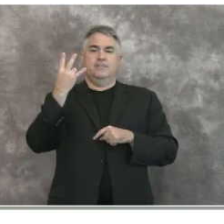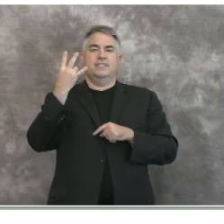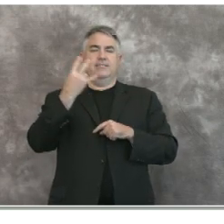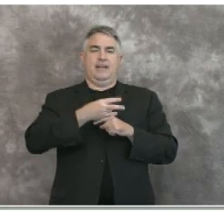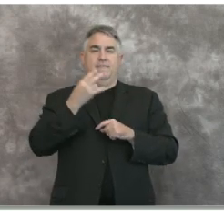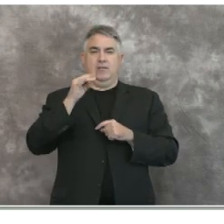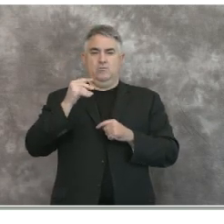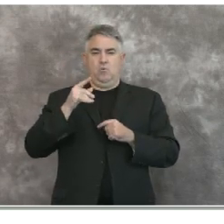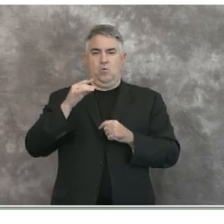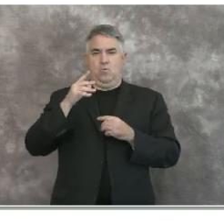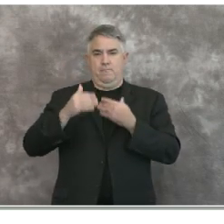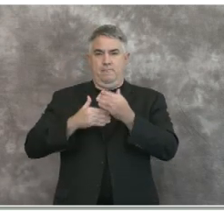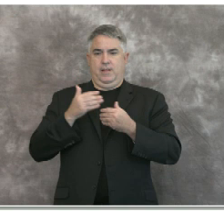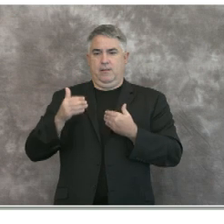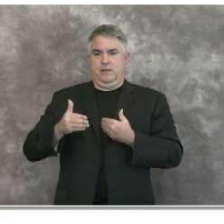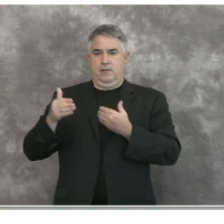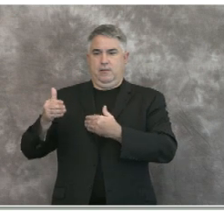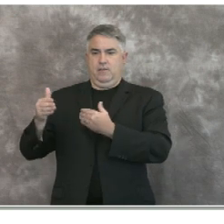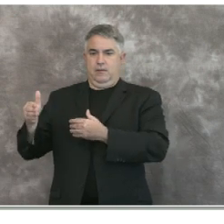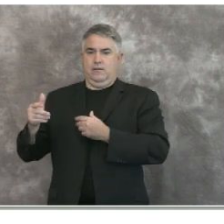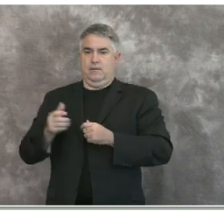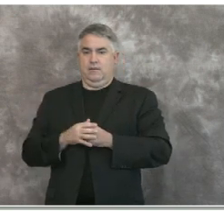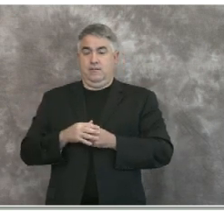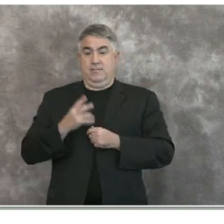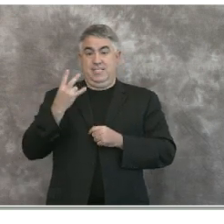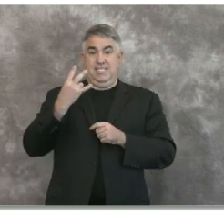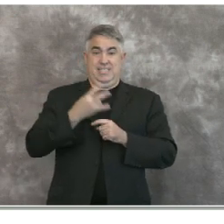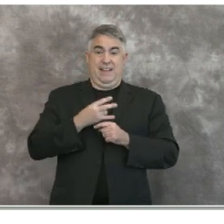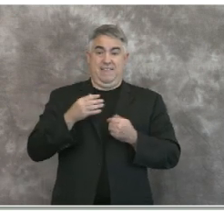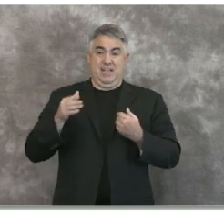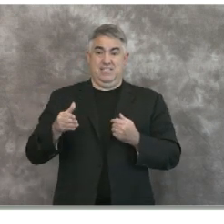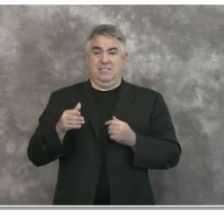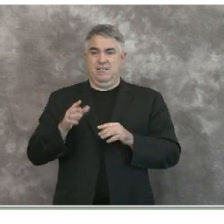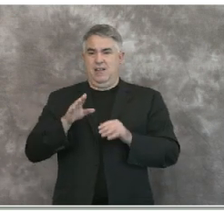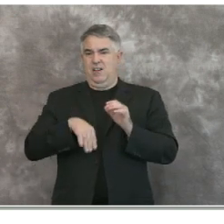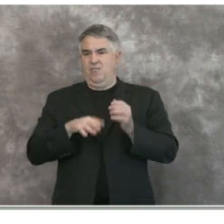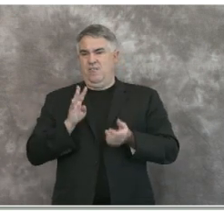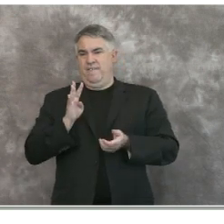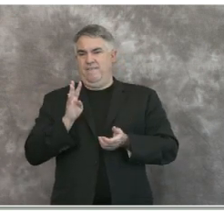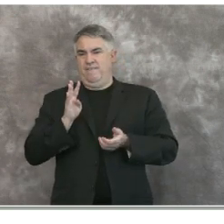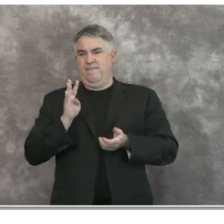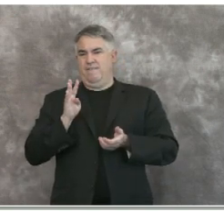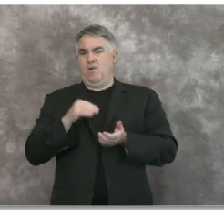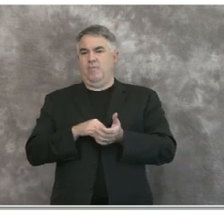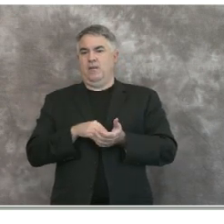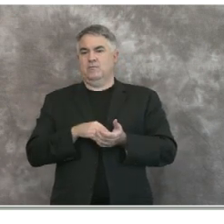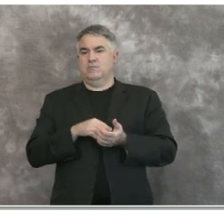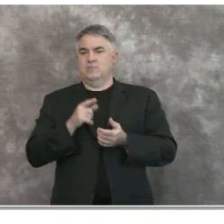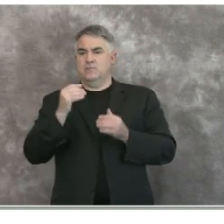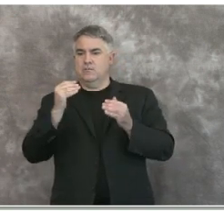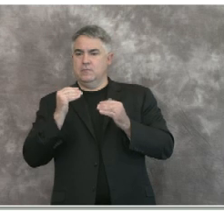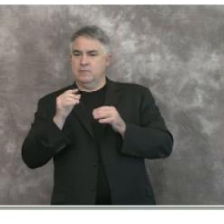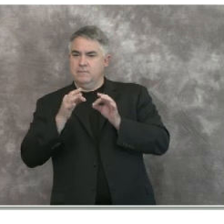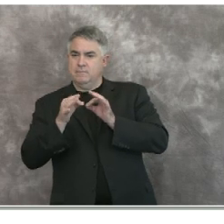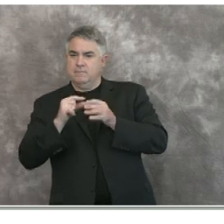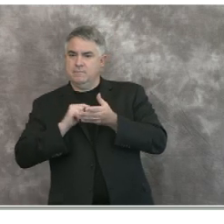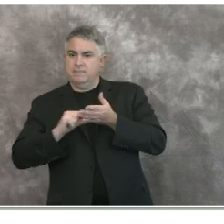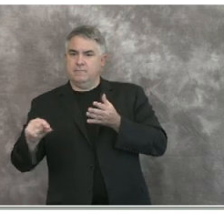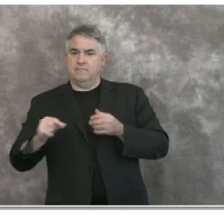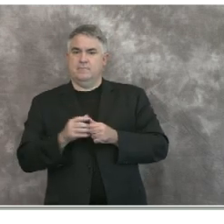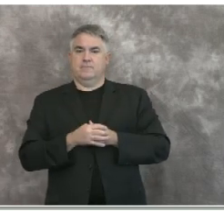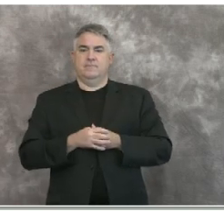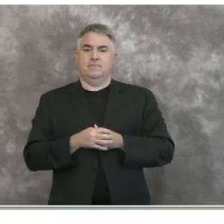fluctuations. You can see our 7-day average there at just under 4,000 per day. We obviously want to get to our goal of